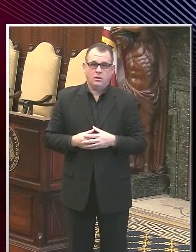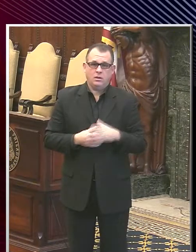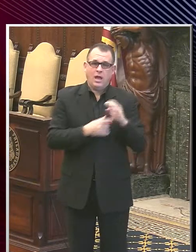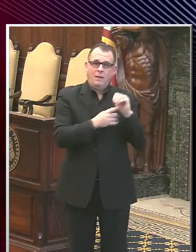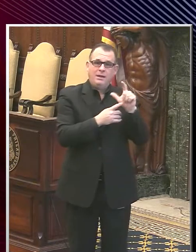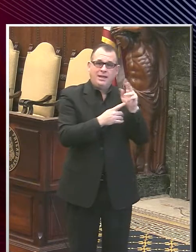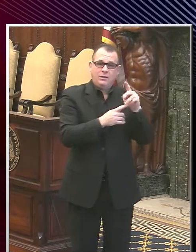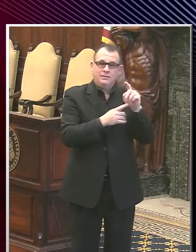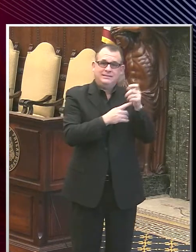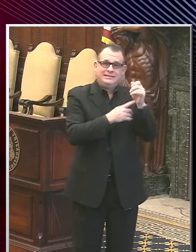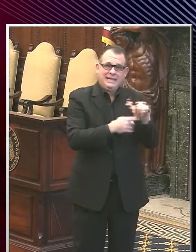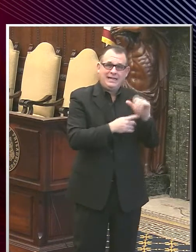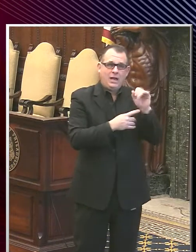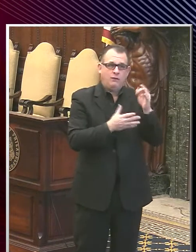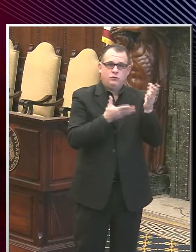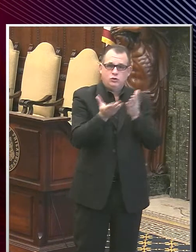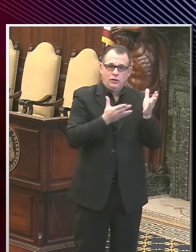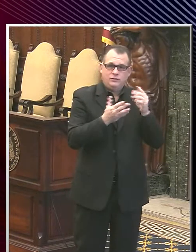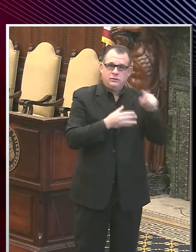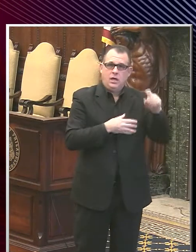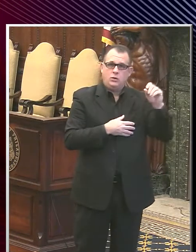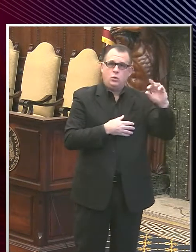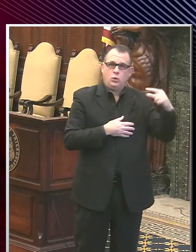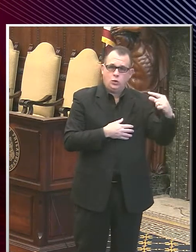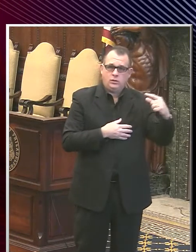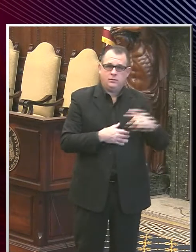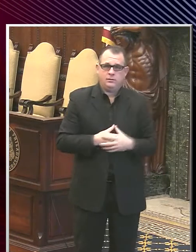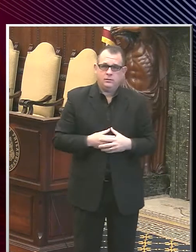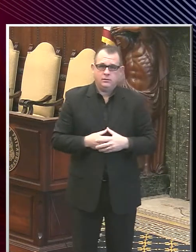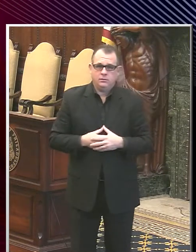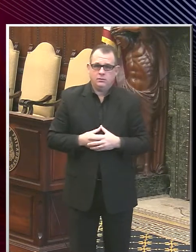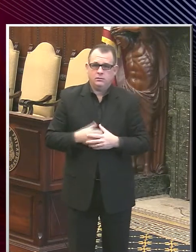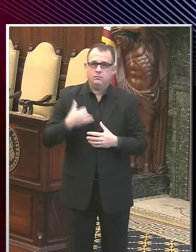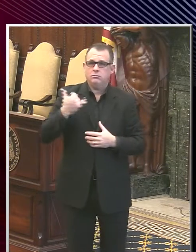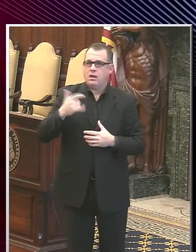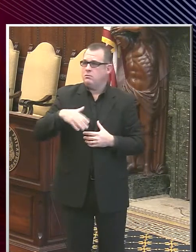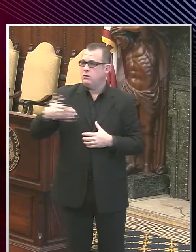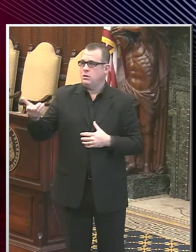mlkdayofservice.org. And now I turn it over to Dr. Farley for his update.